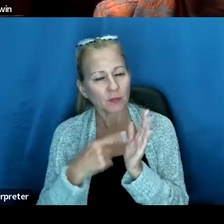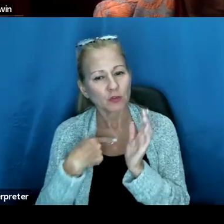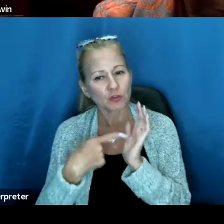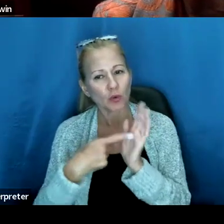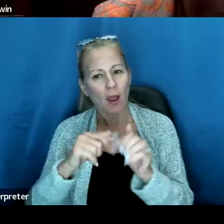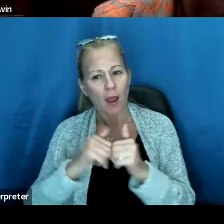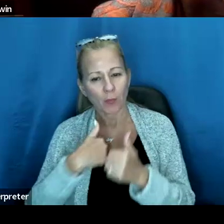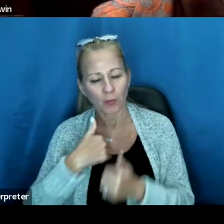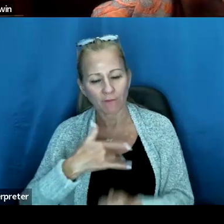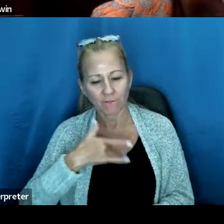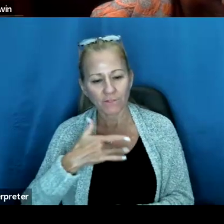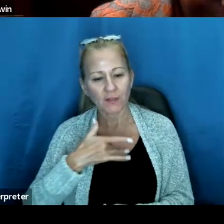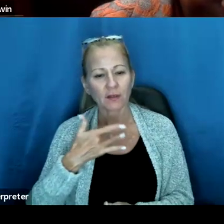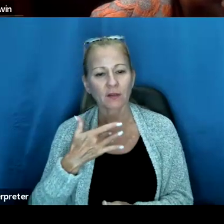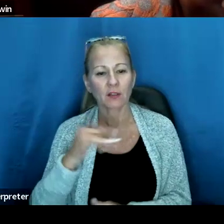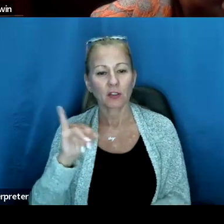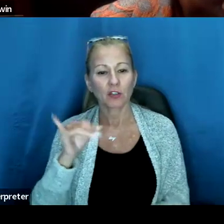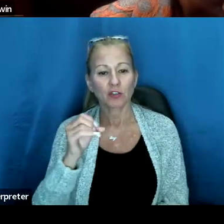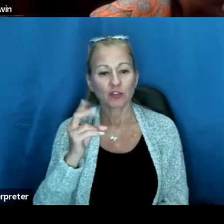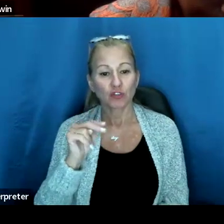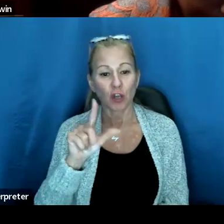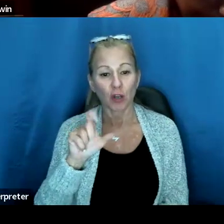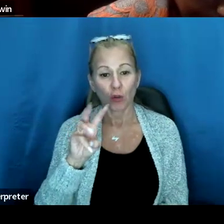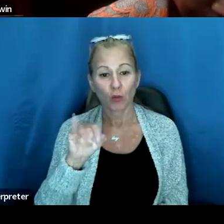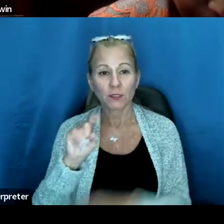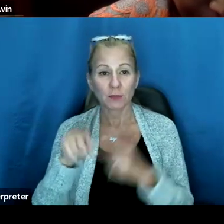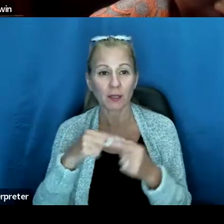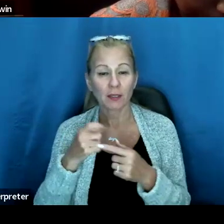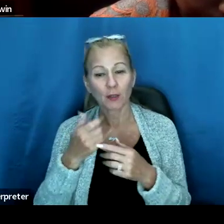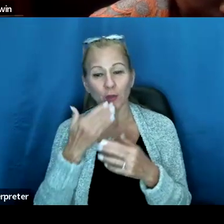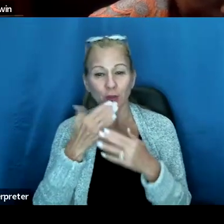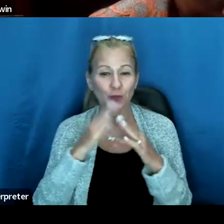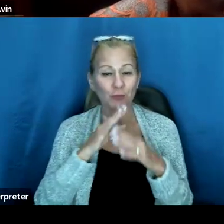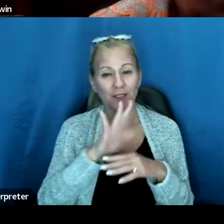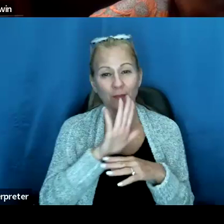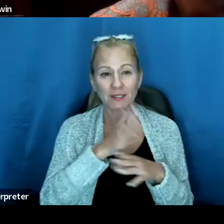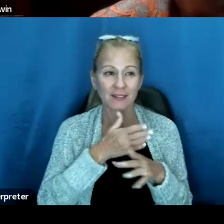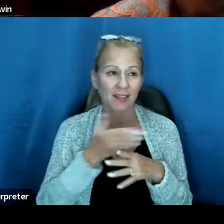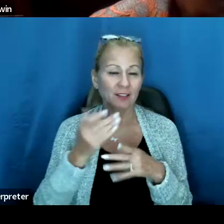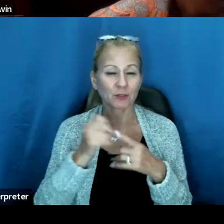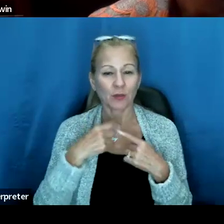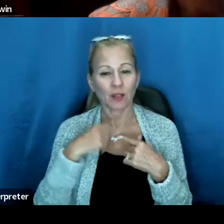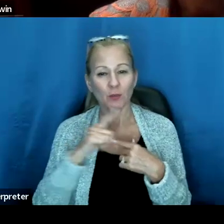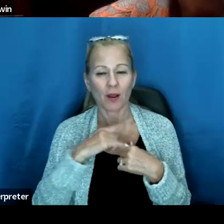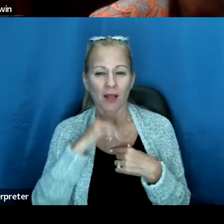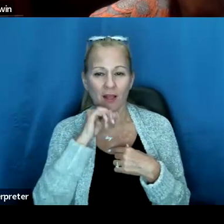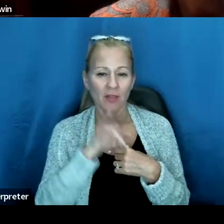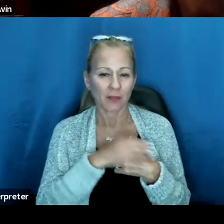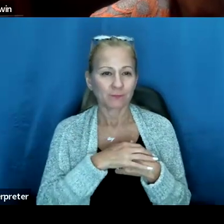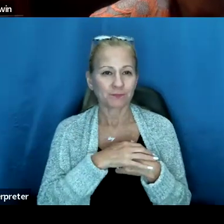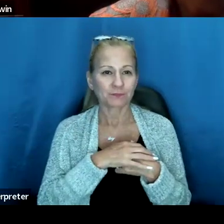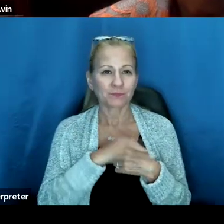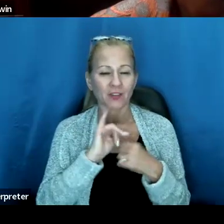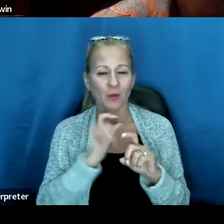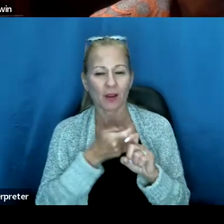we feel. John Lewis was all about a little good trouble. So that's kind of where I love that